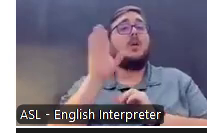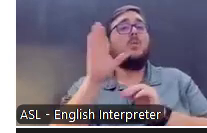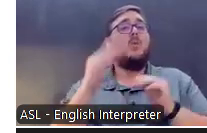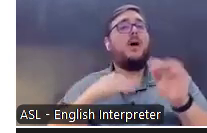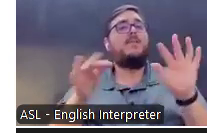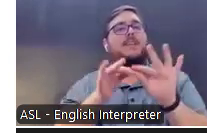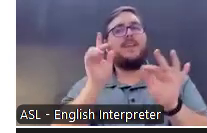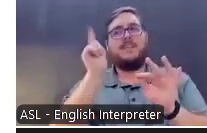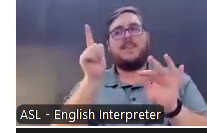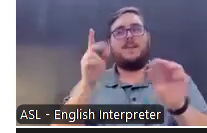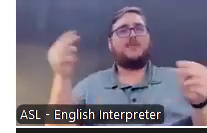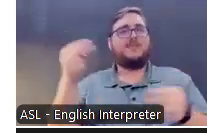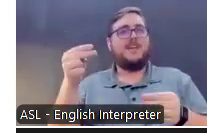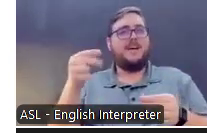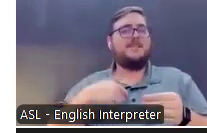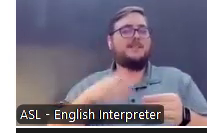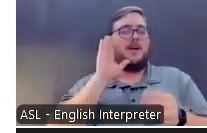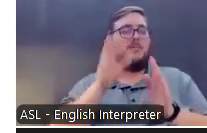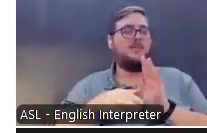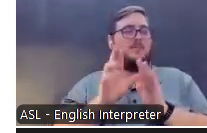that. Next slide.